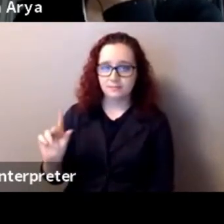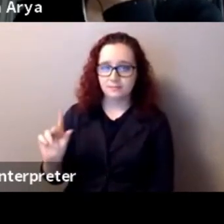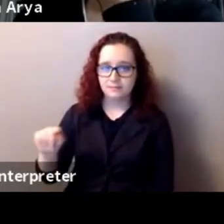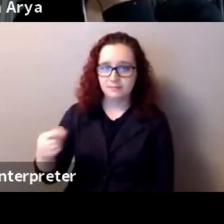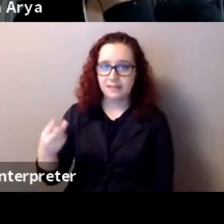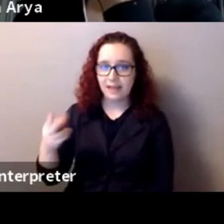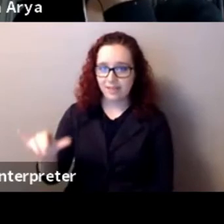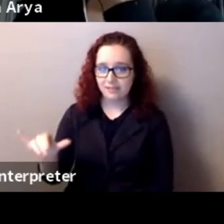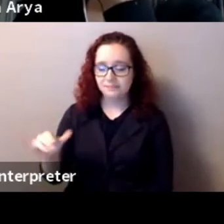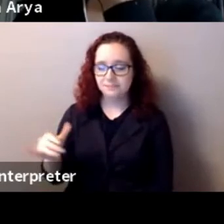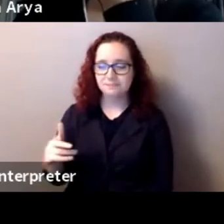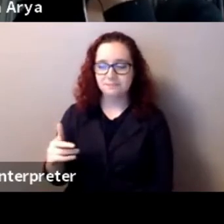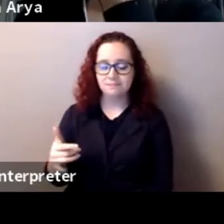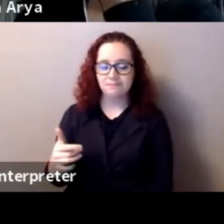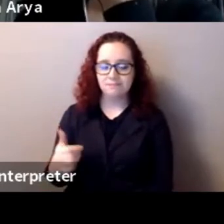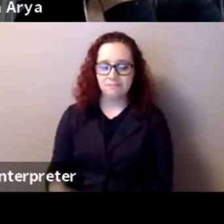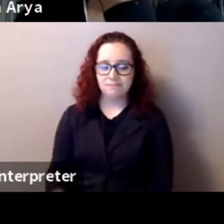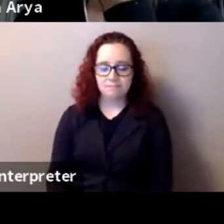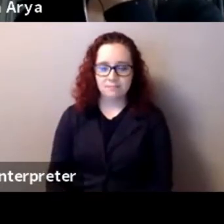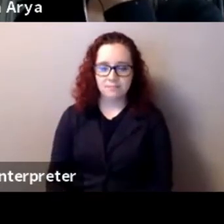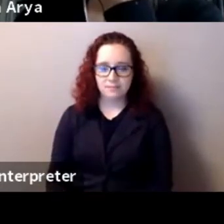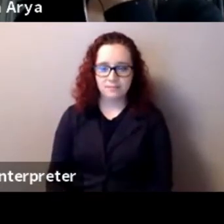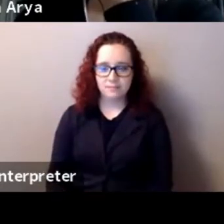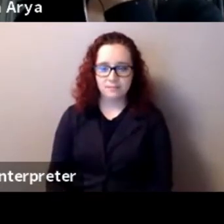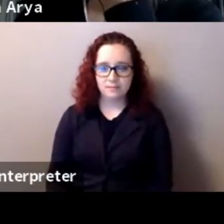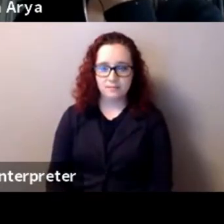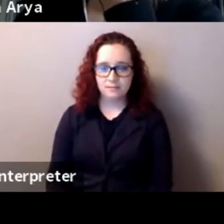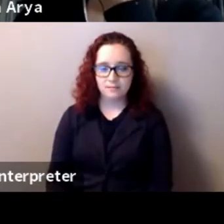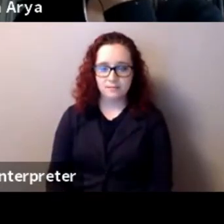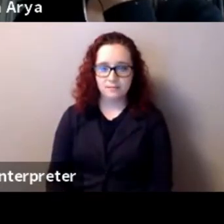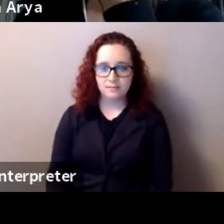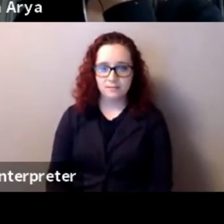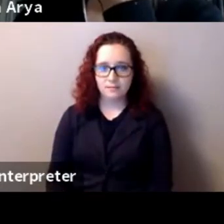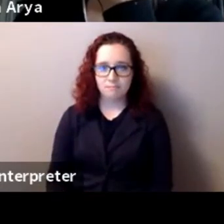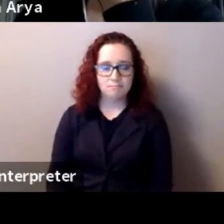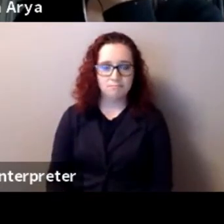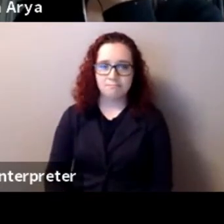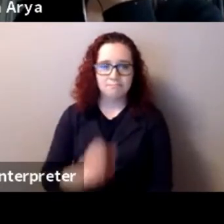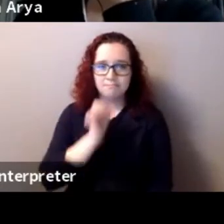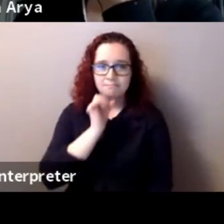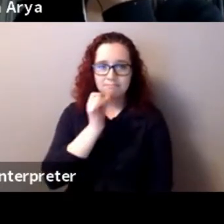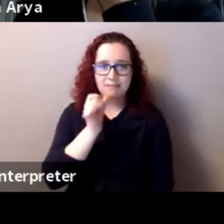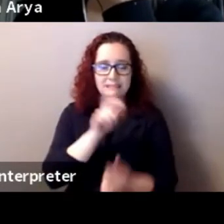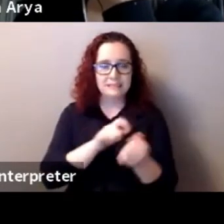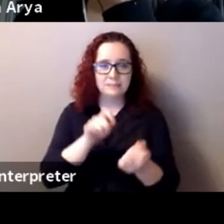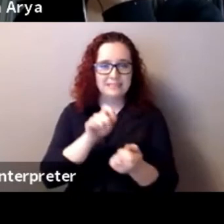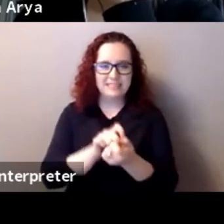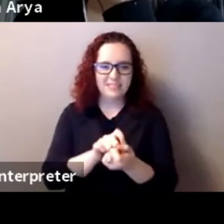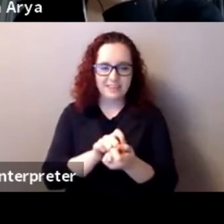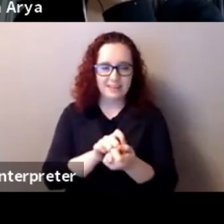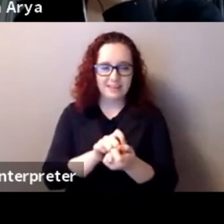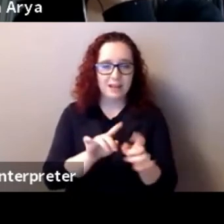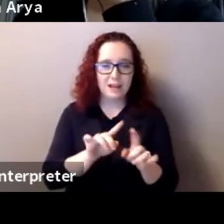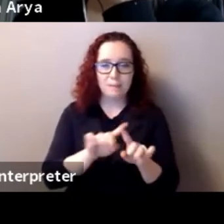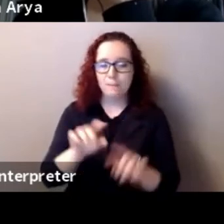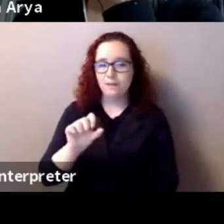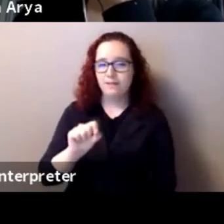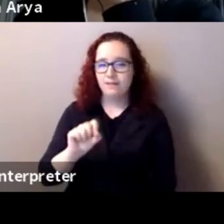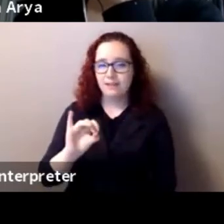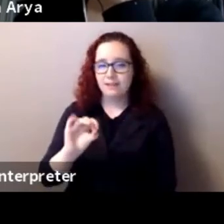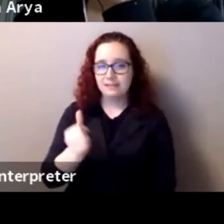I would just say that there aren't specific rubrics, but the SIG Executive Committee,